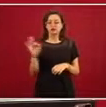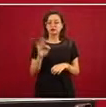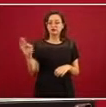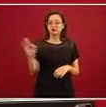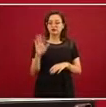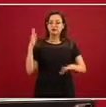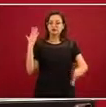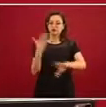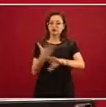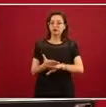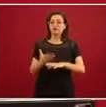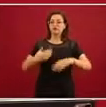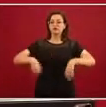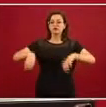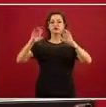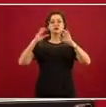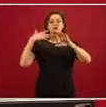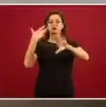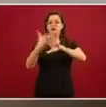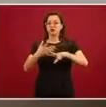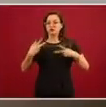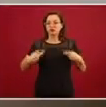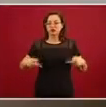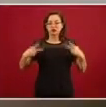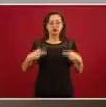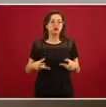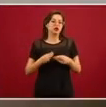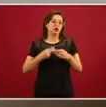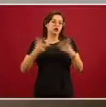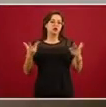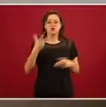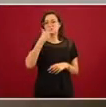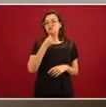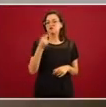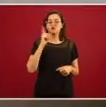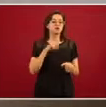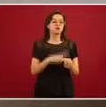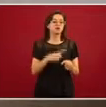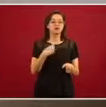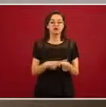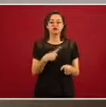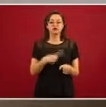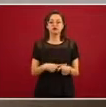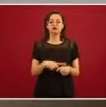measures to be adopted in the case of an emergency, such as an earthquake, for example.